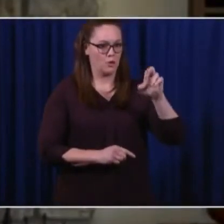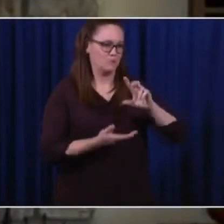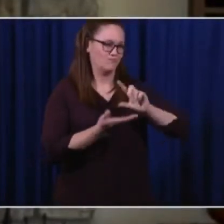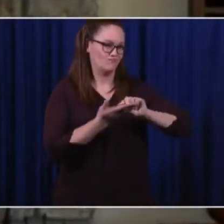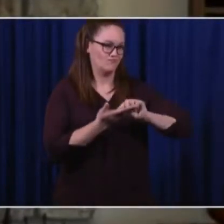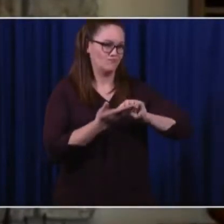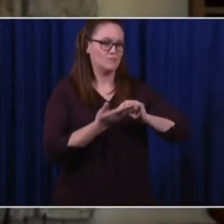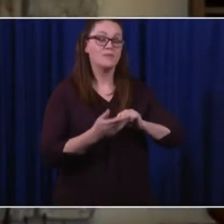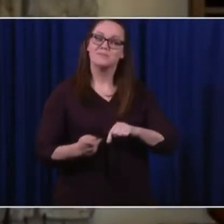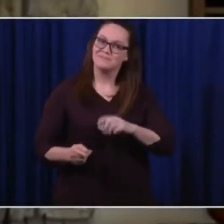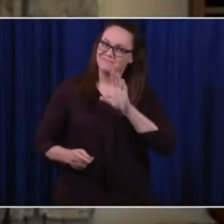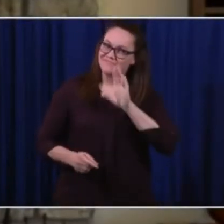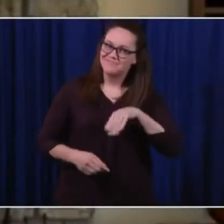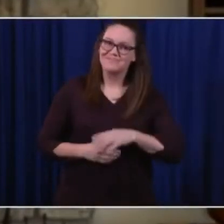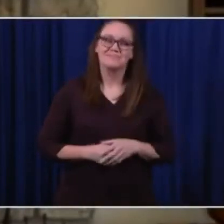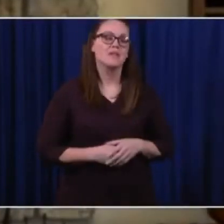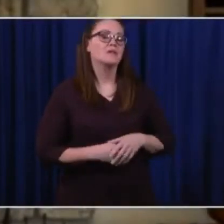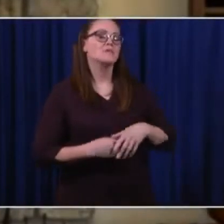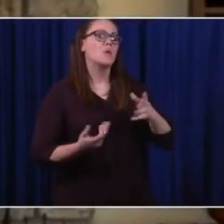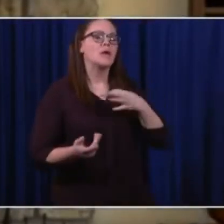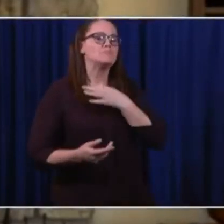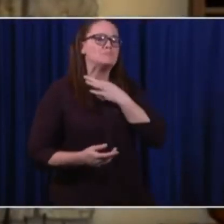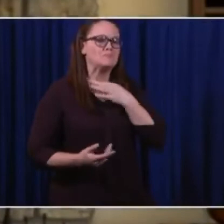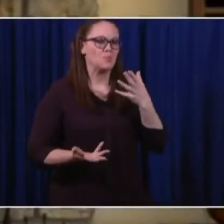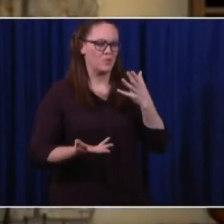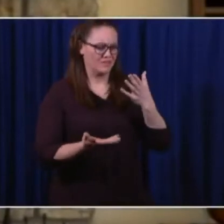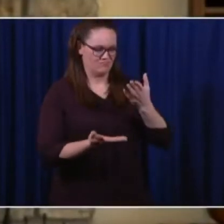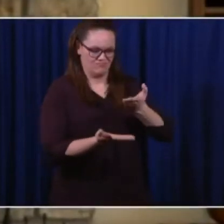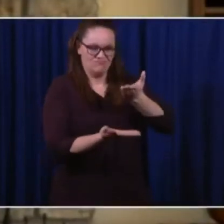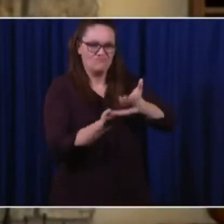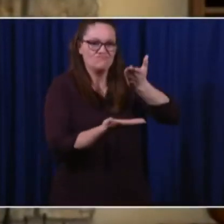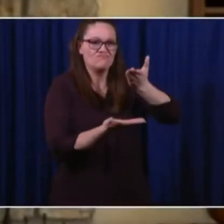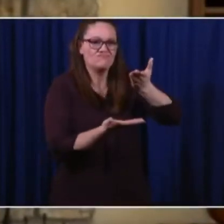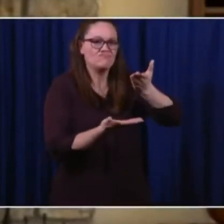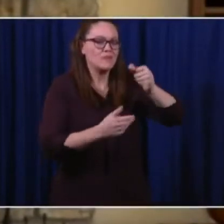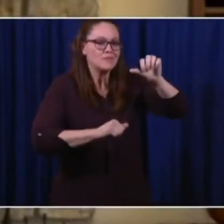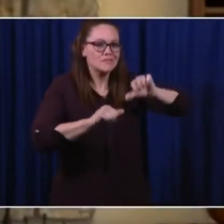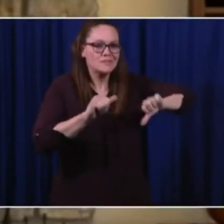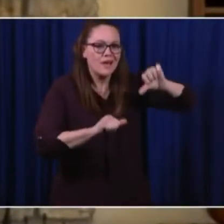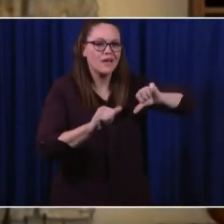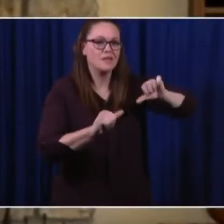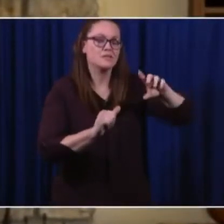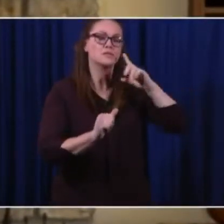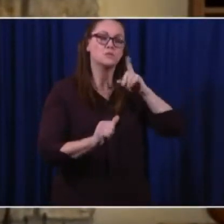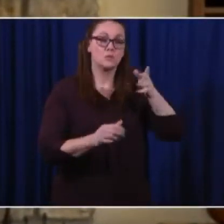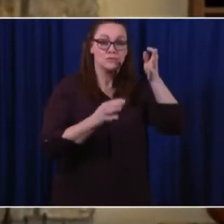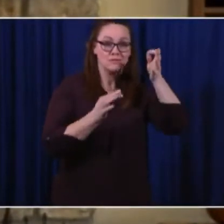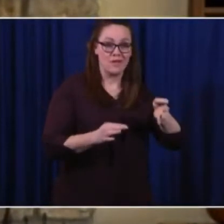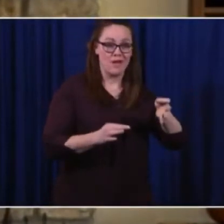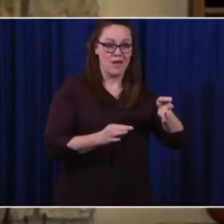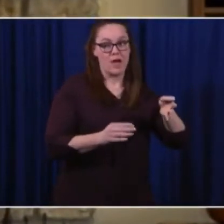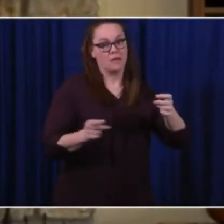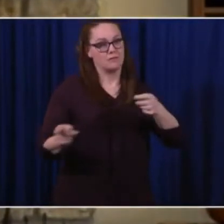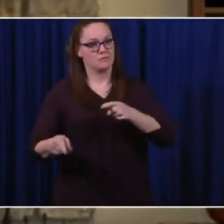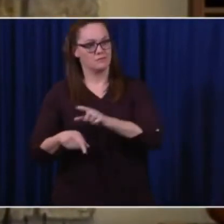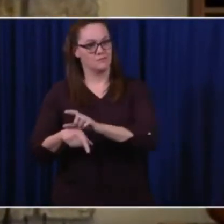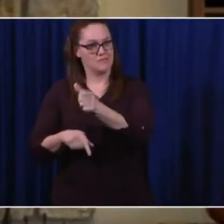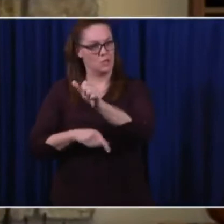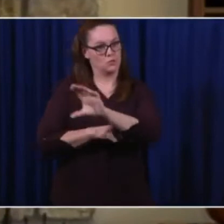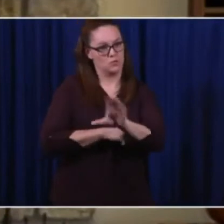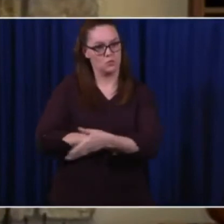is, what evidence or experts did we consult to decide on the 10 to 5